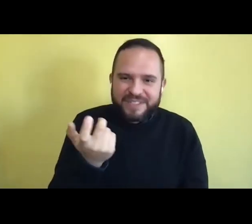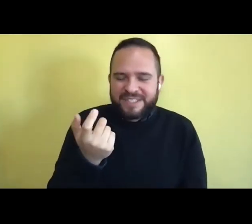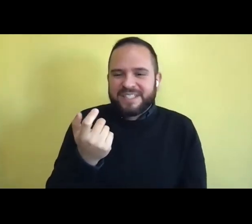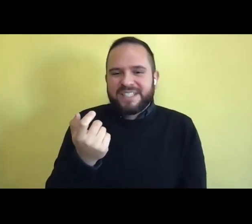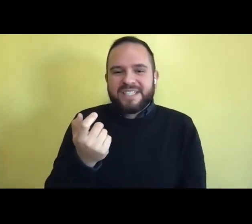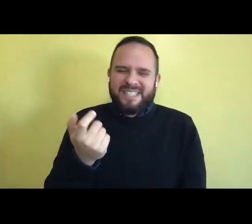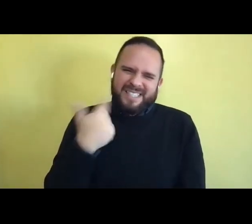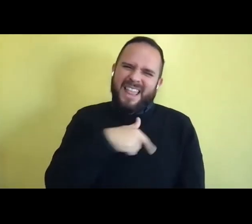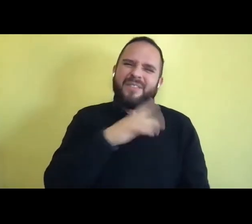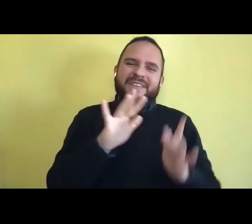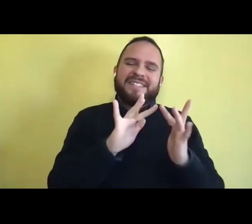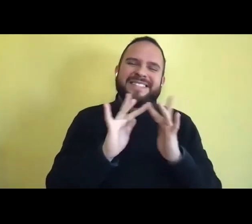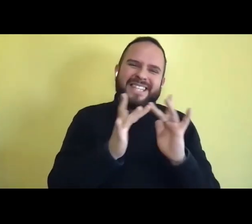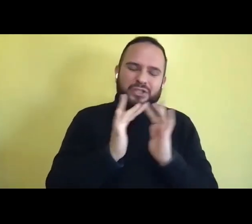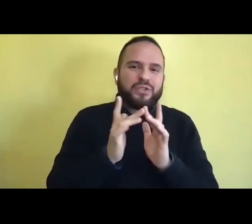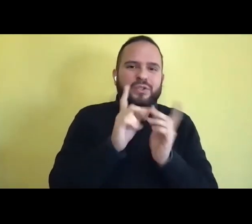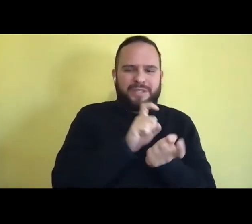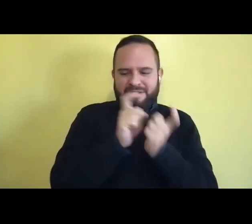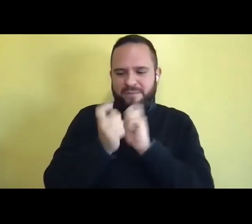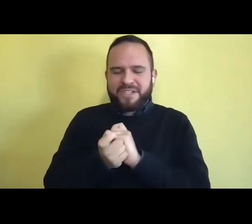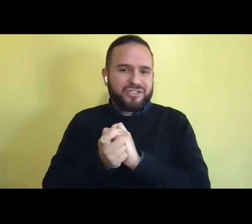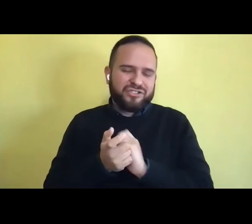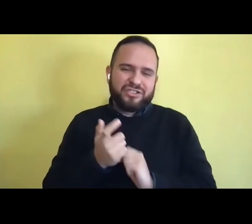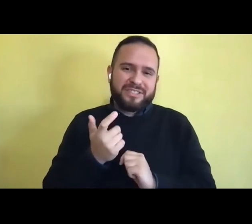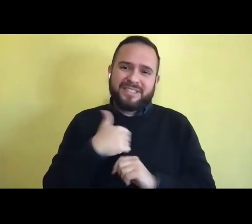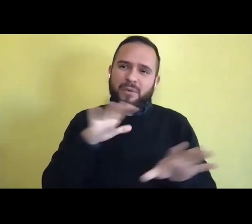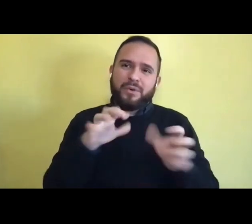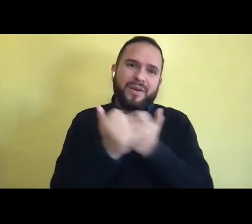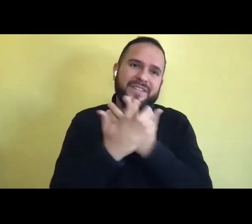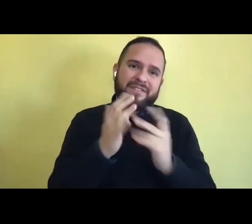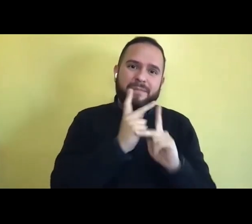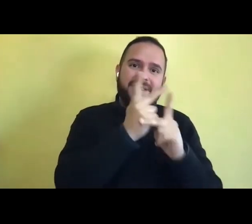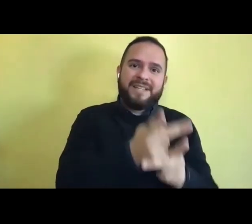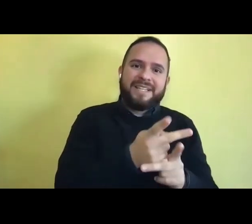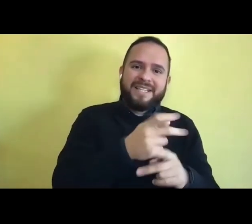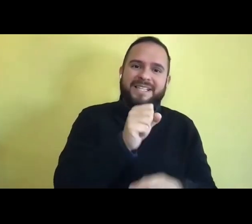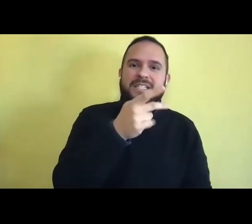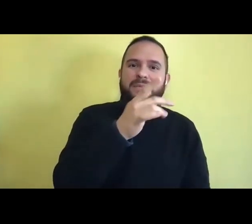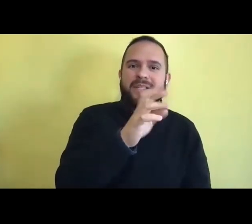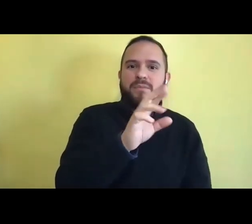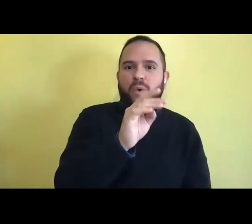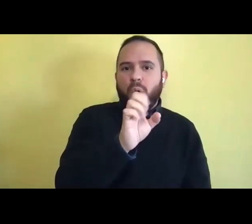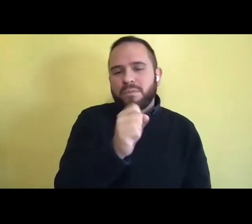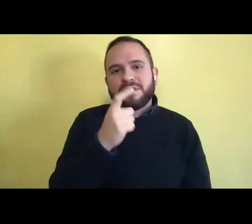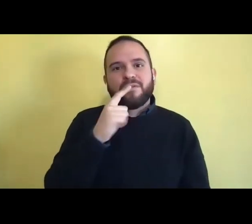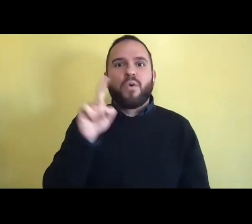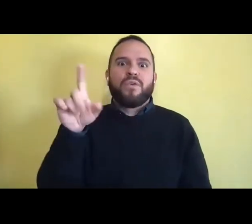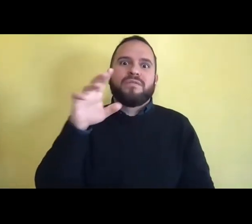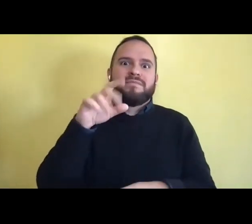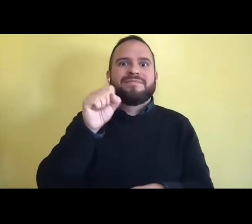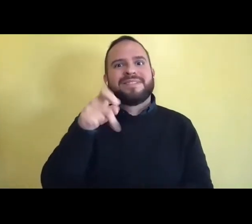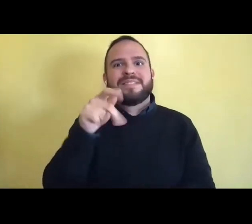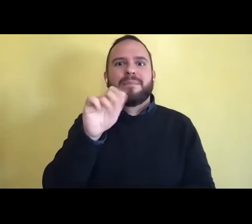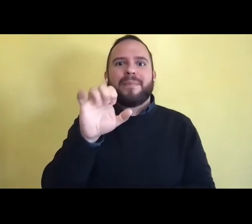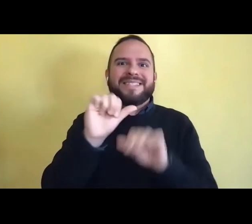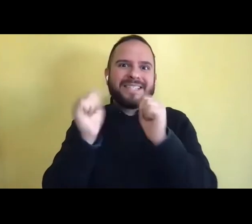We are a digital transformation outfit that do everything from landing space probes on comets for the European Space Agency, designing